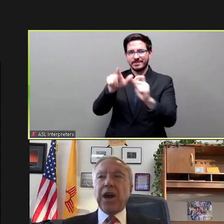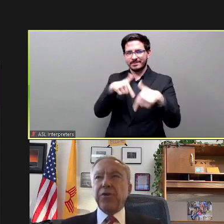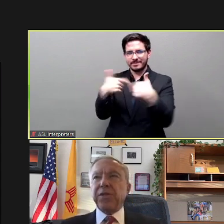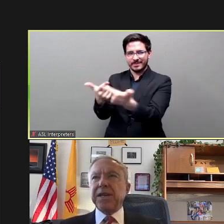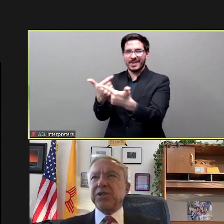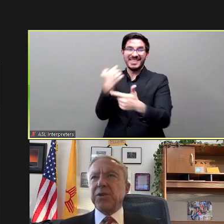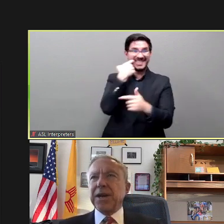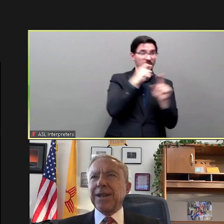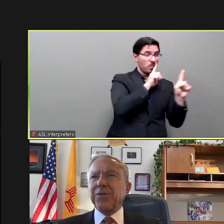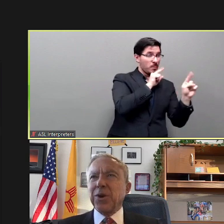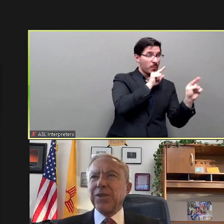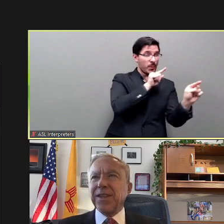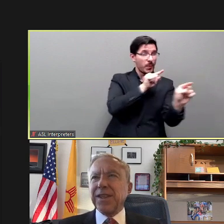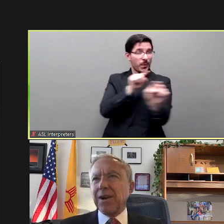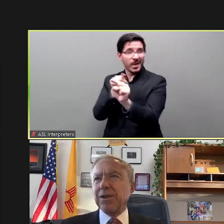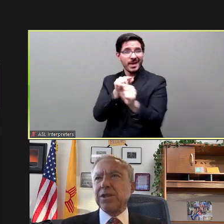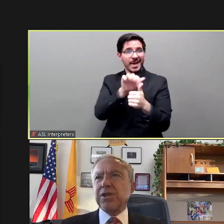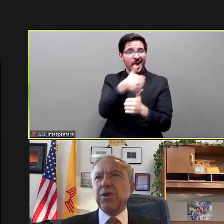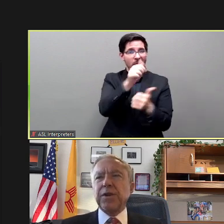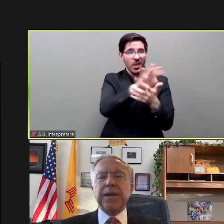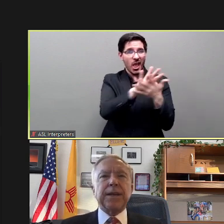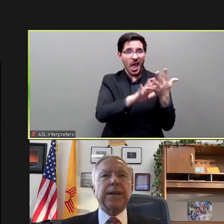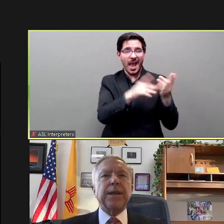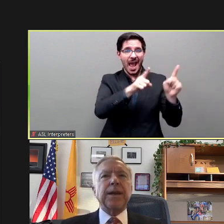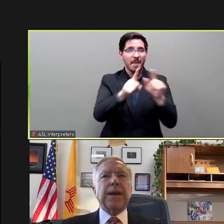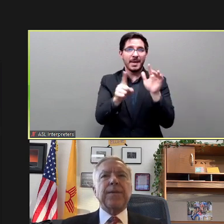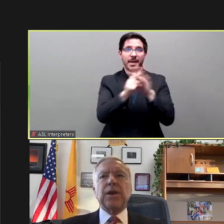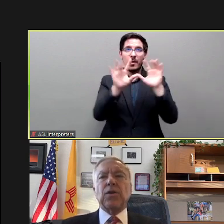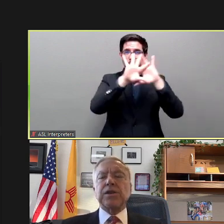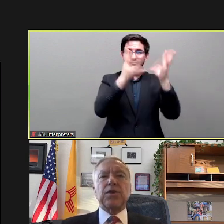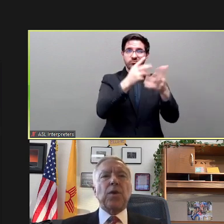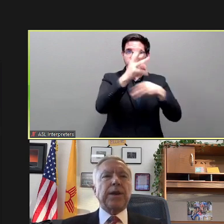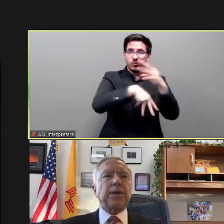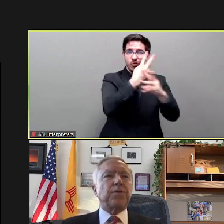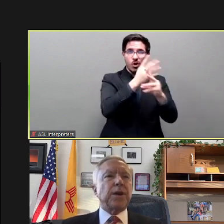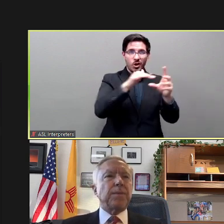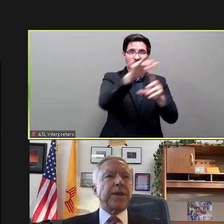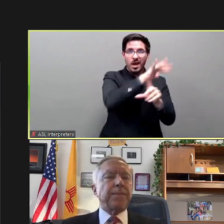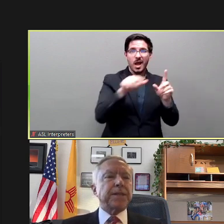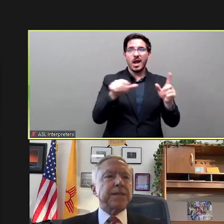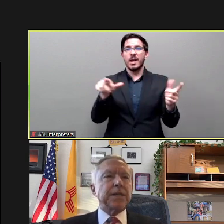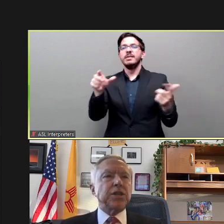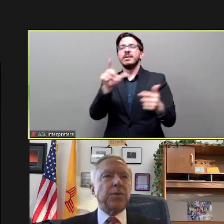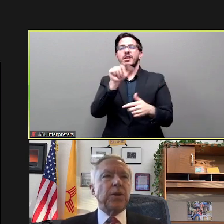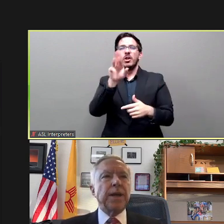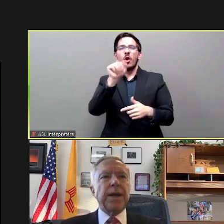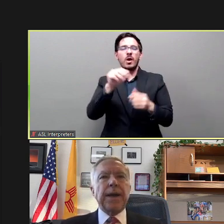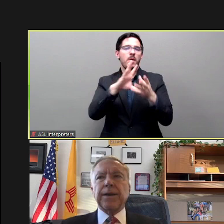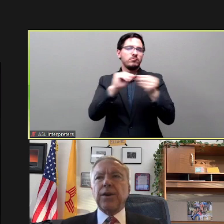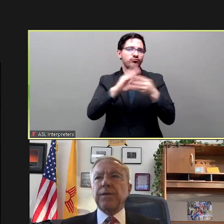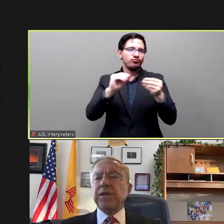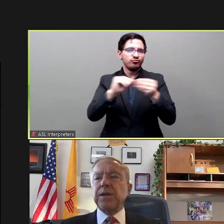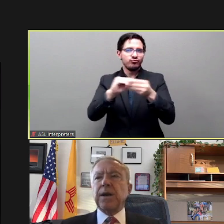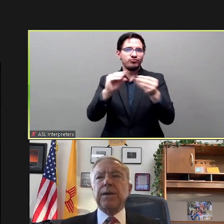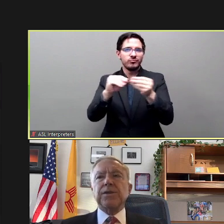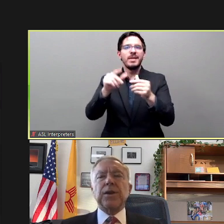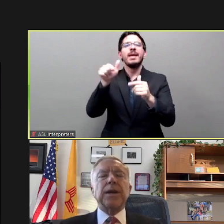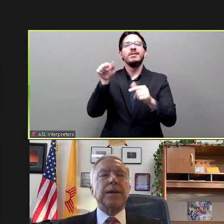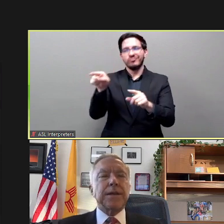all the other things going on in the world that aren't just COVID. And then Laura's going to walk you through a couple topics, and then she will hand it off